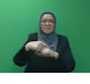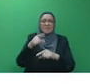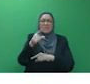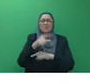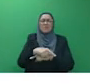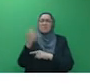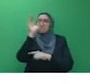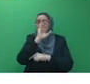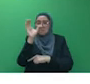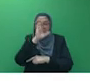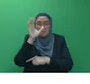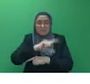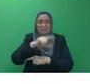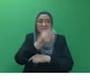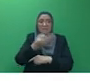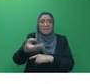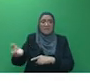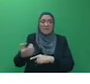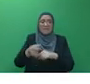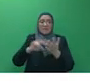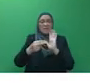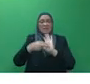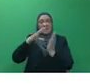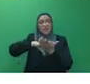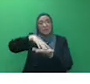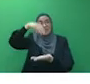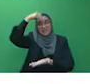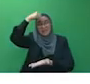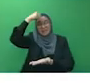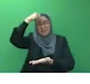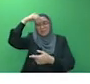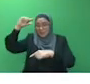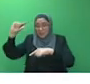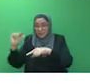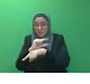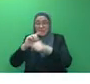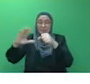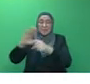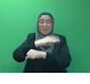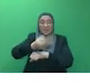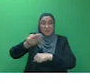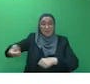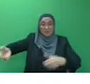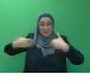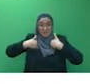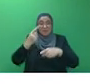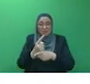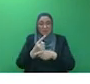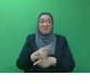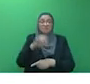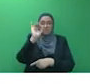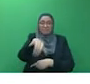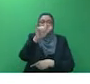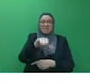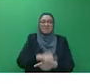to look for things package and you really really learn to optimize the things around you right um yeah